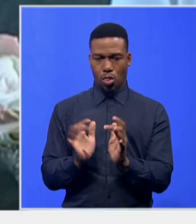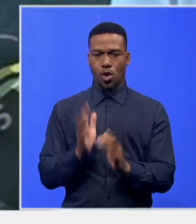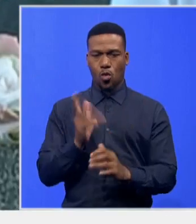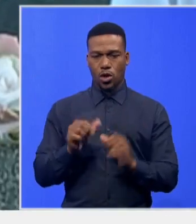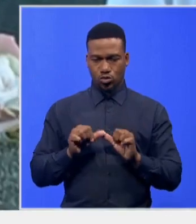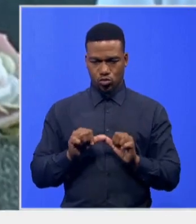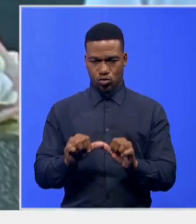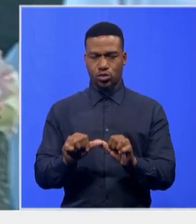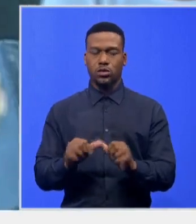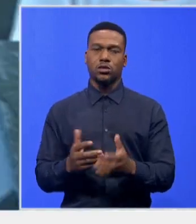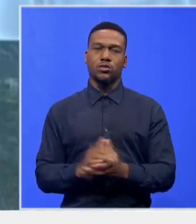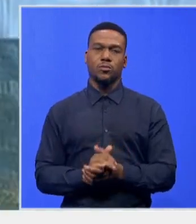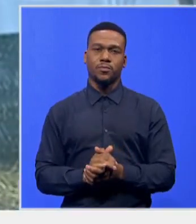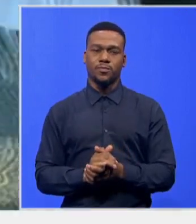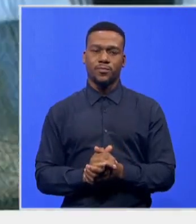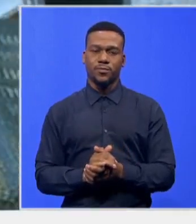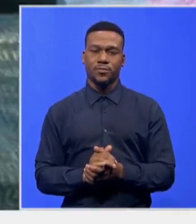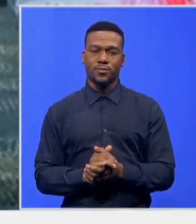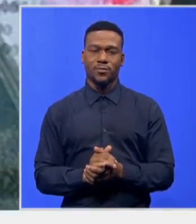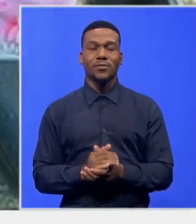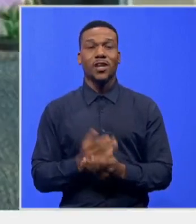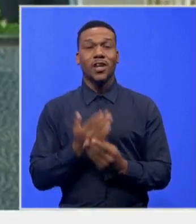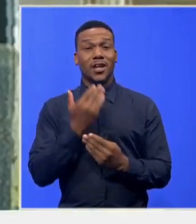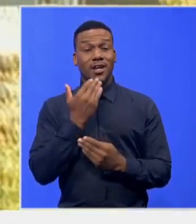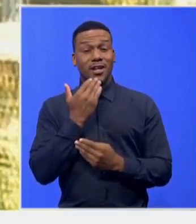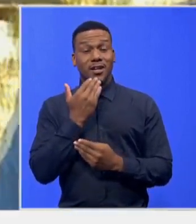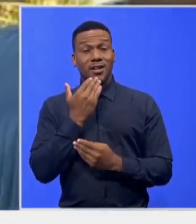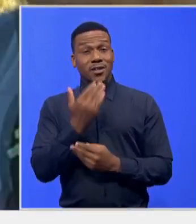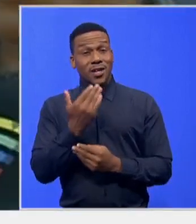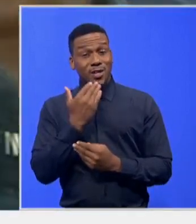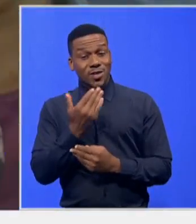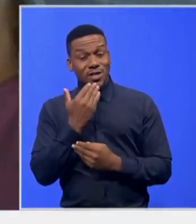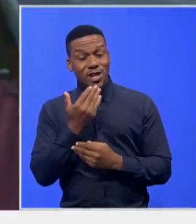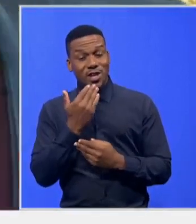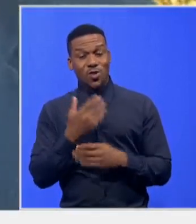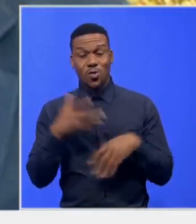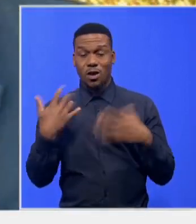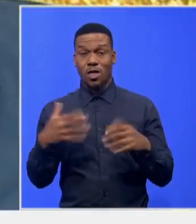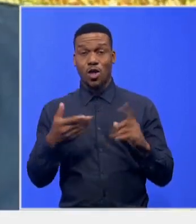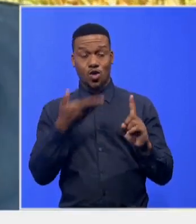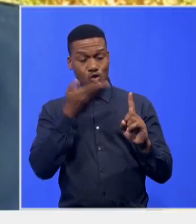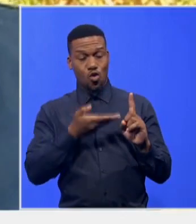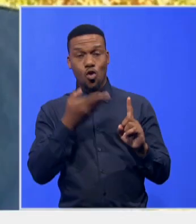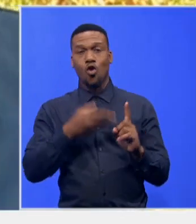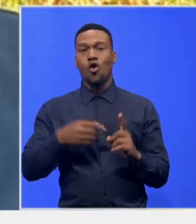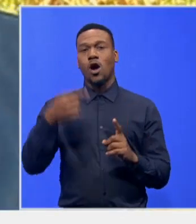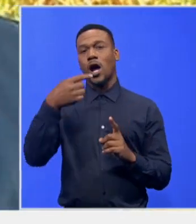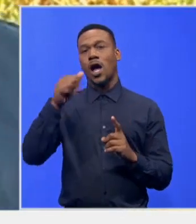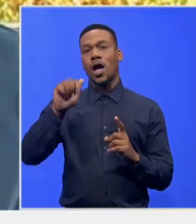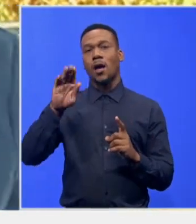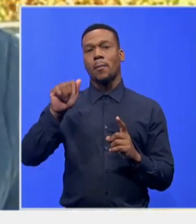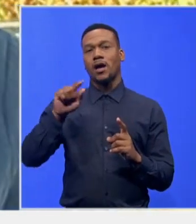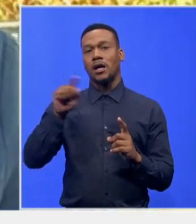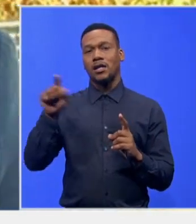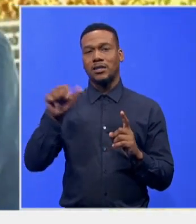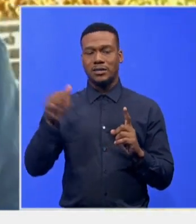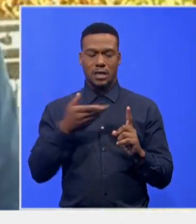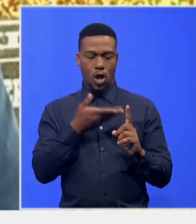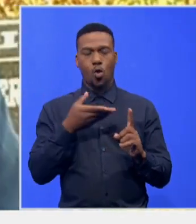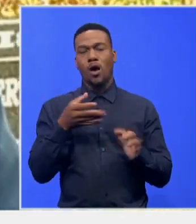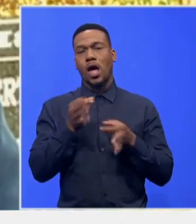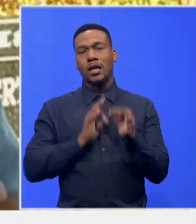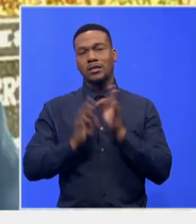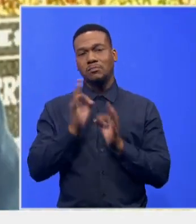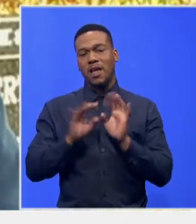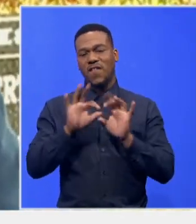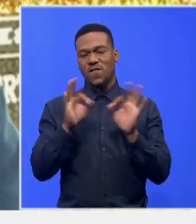today. Thank you so much, Gavaza. Aldrin, that's Gavaza Recordzo taking us through what the family has been doing this entire